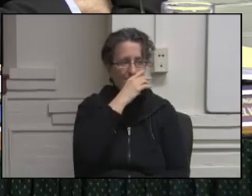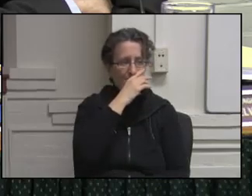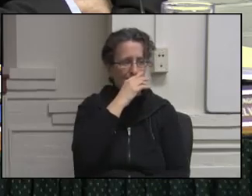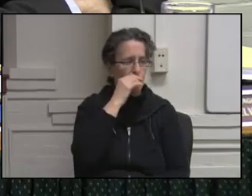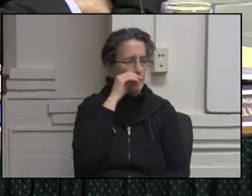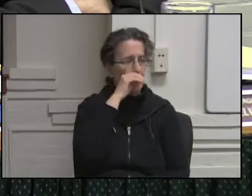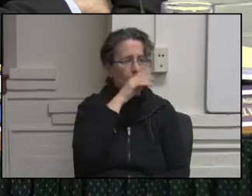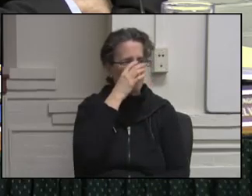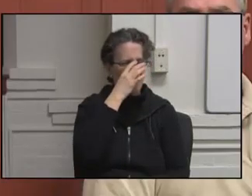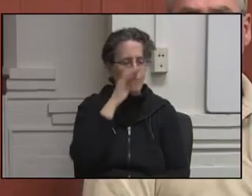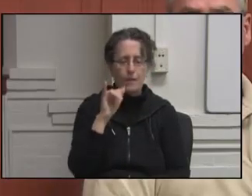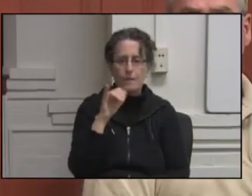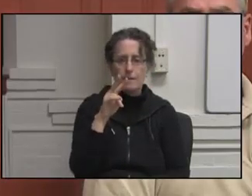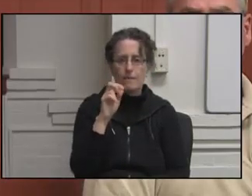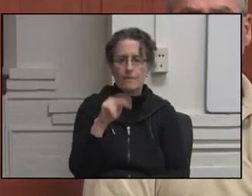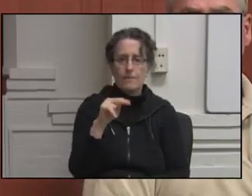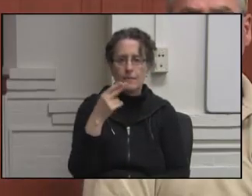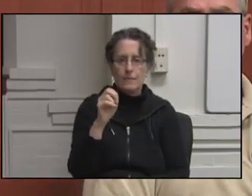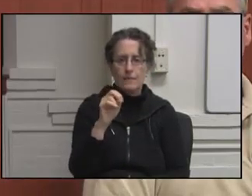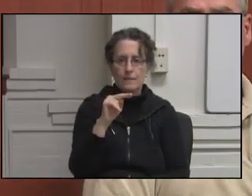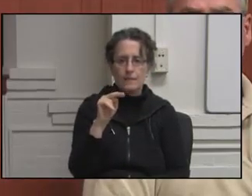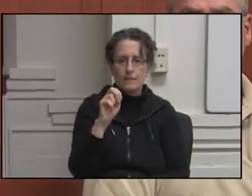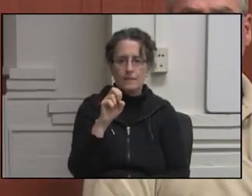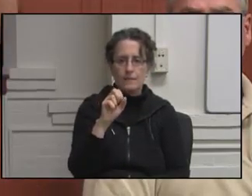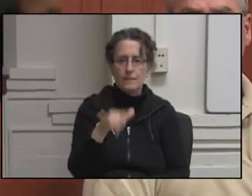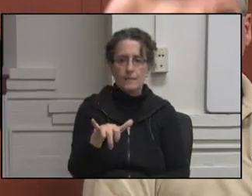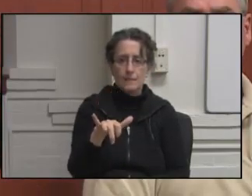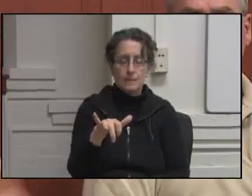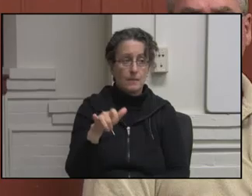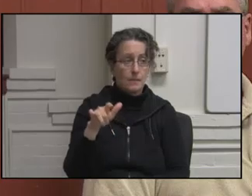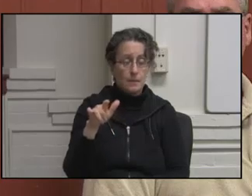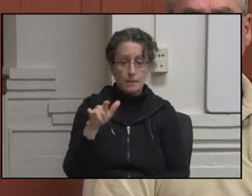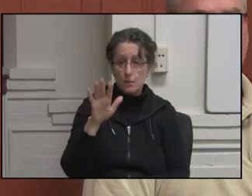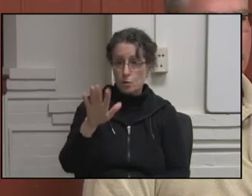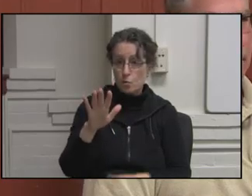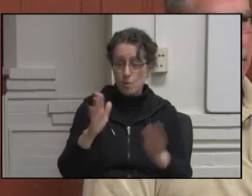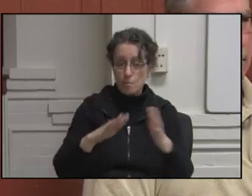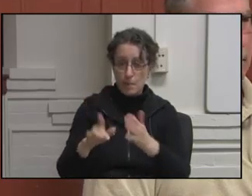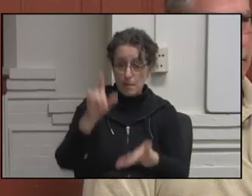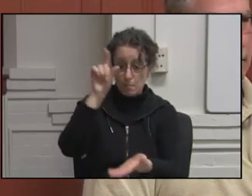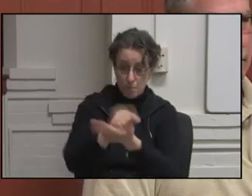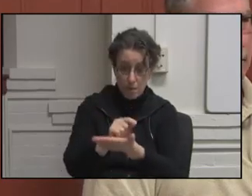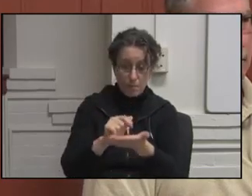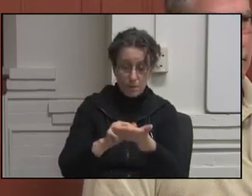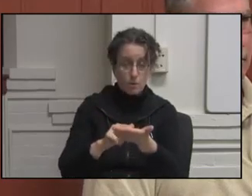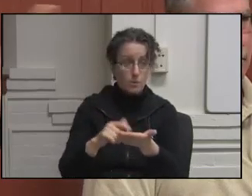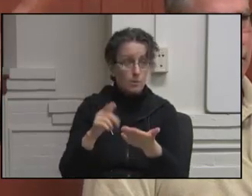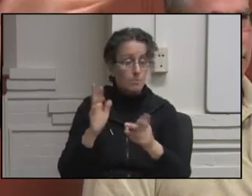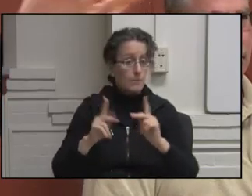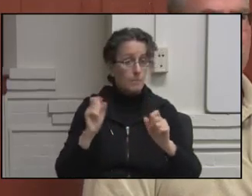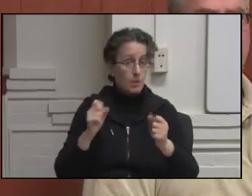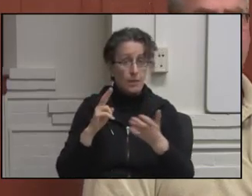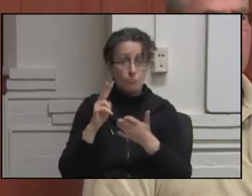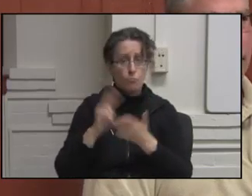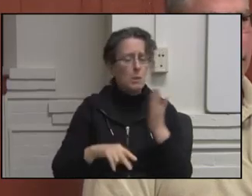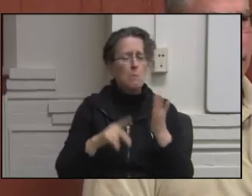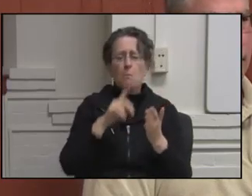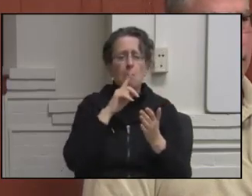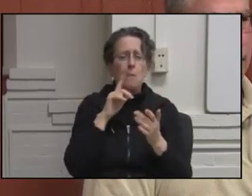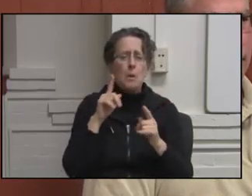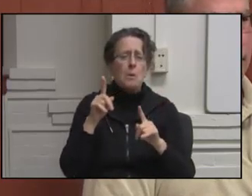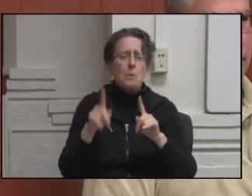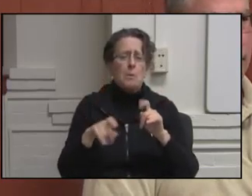This is your first time. Is this published available to the public to read? Mm-hmm. I'm not questioning whether